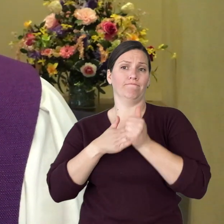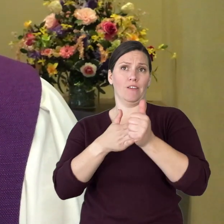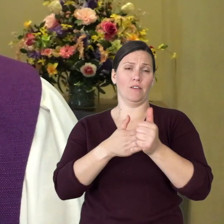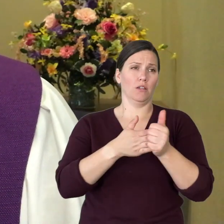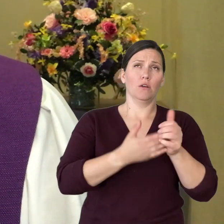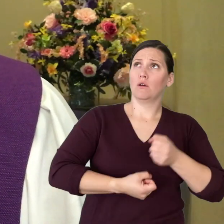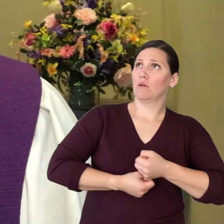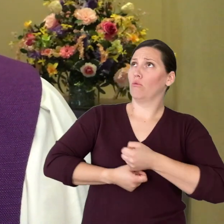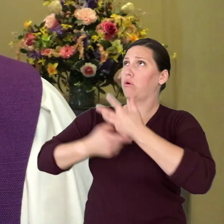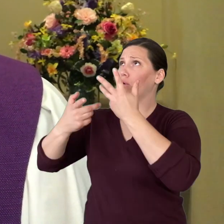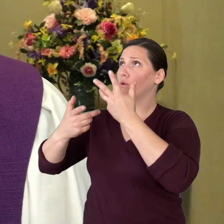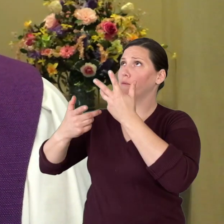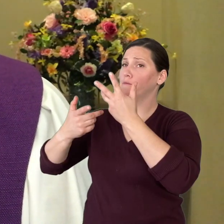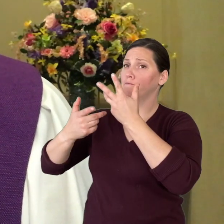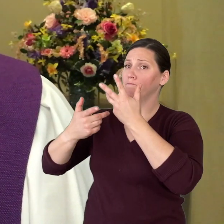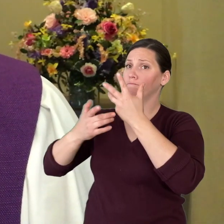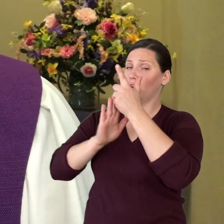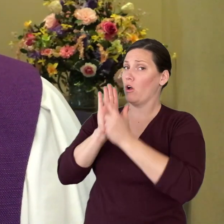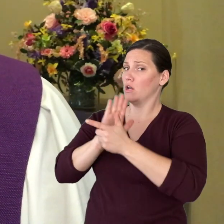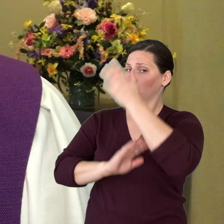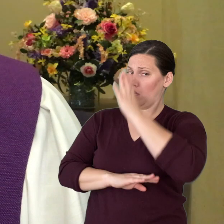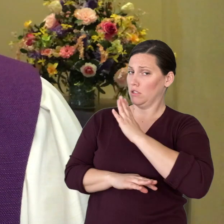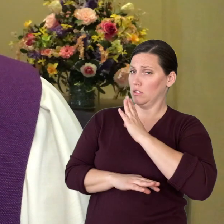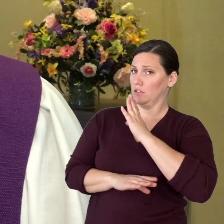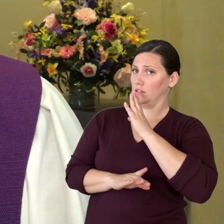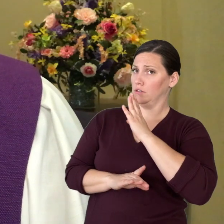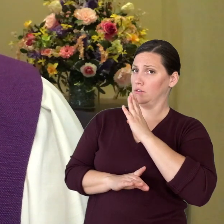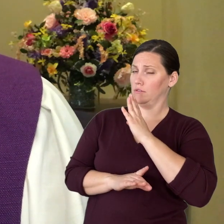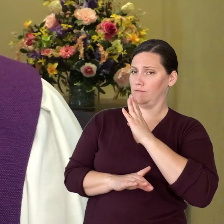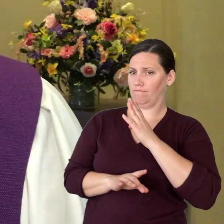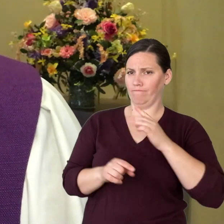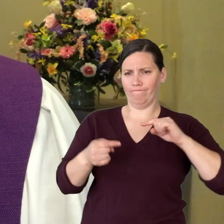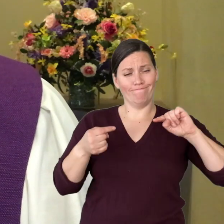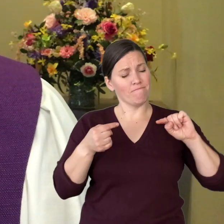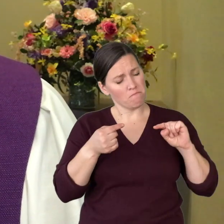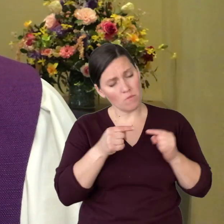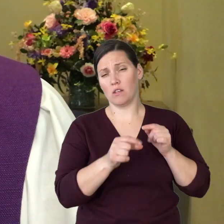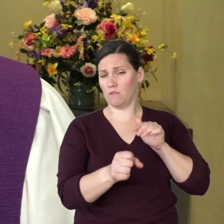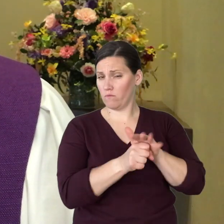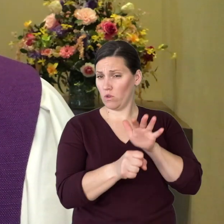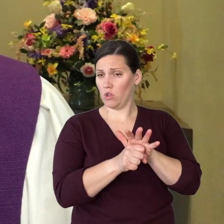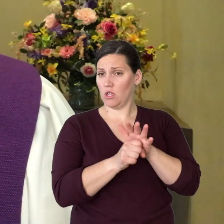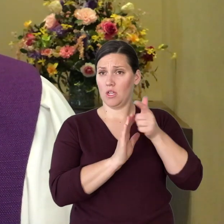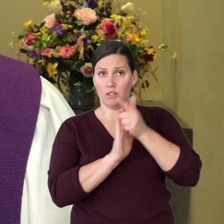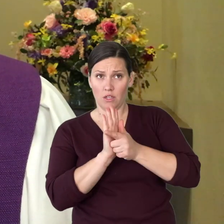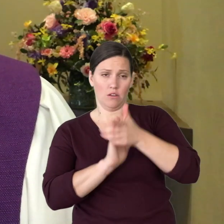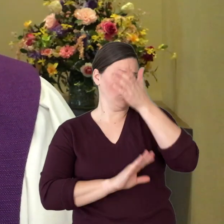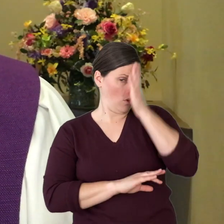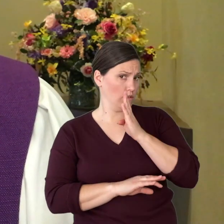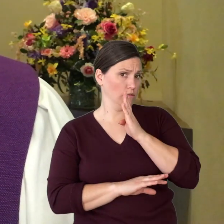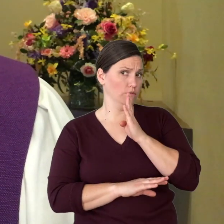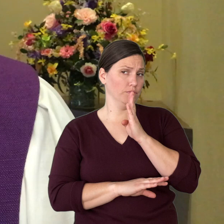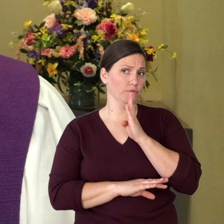leads you to repentance. The law of God is painful. The law of